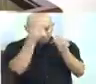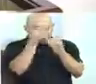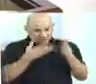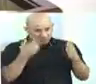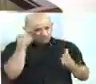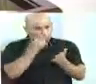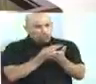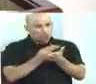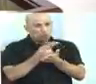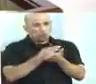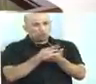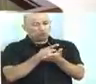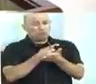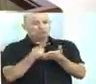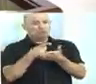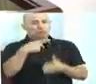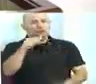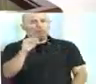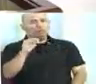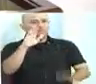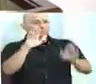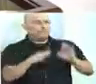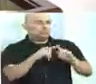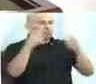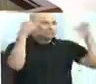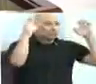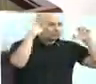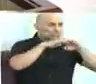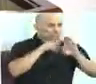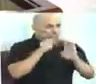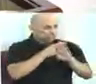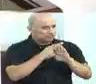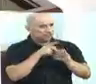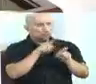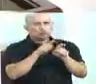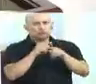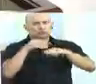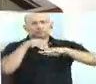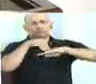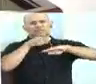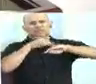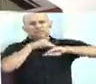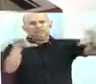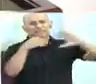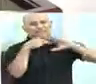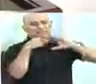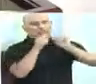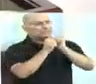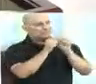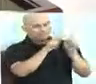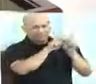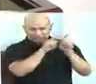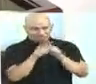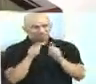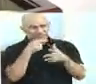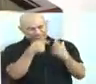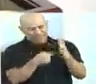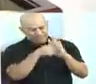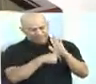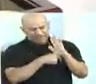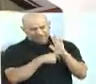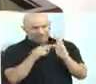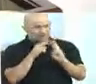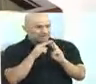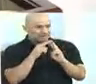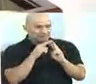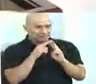Palm Sunday to Easter in your bulletin. There also will be a special e-blast going out this week with the same details in it, so either is